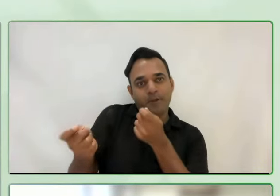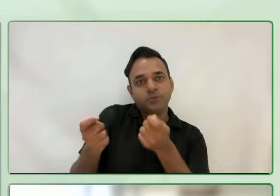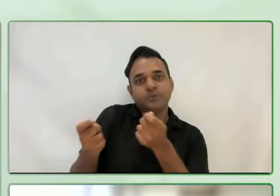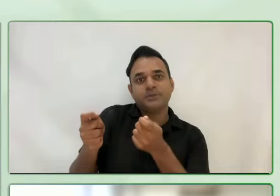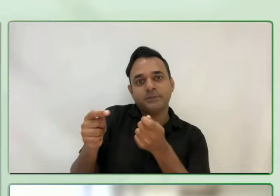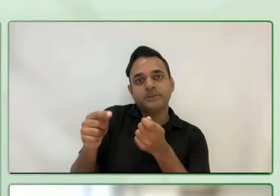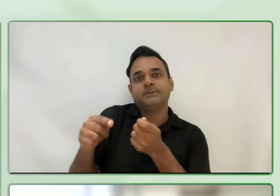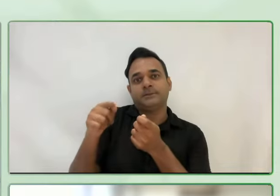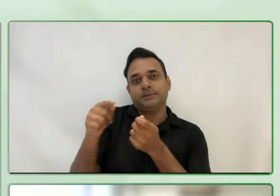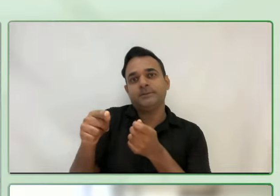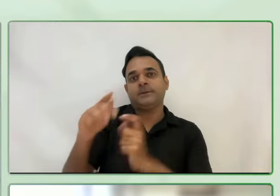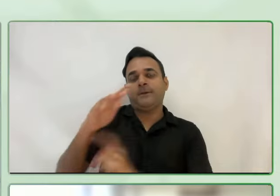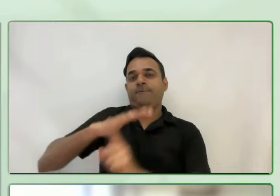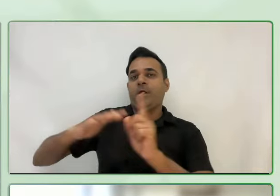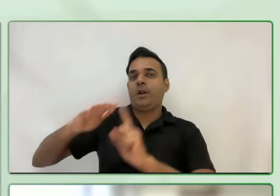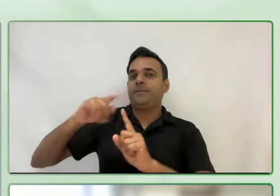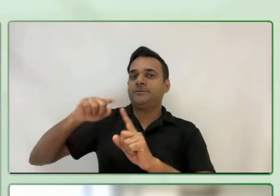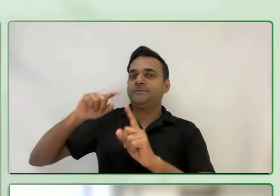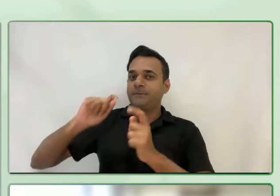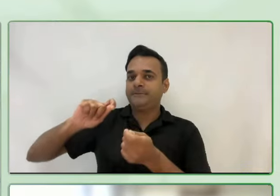today?